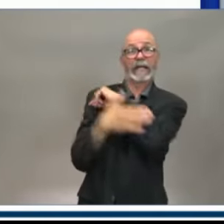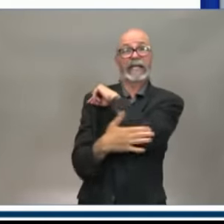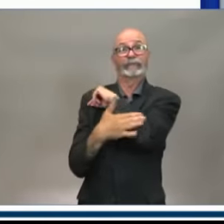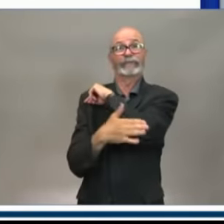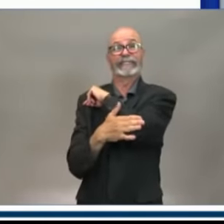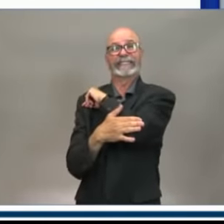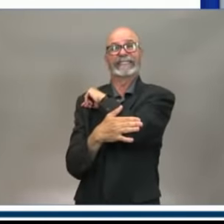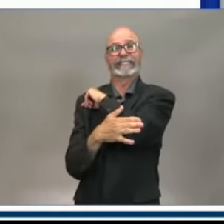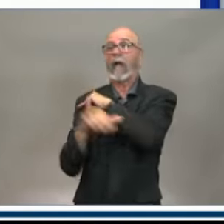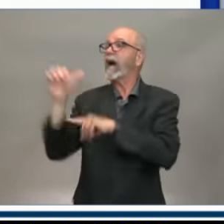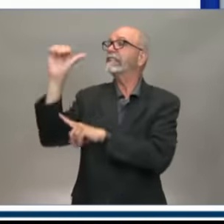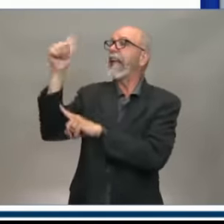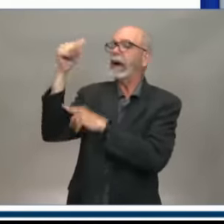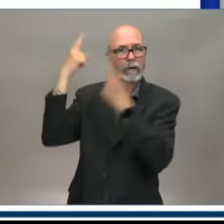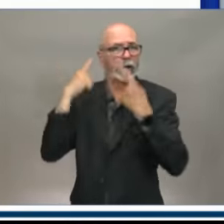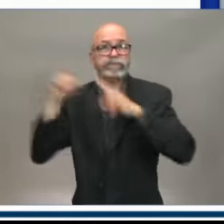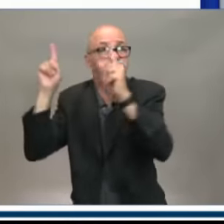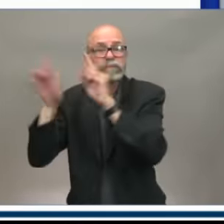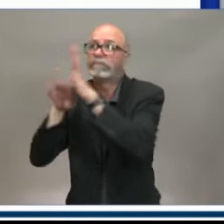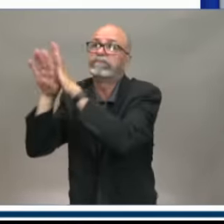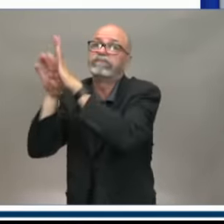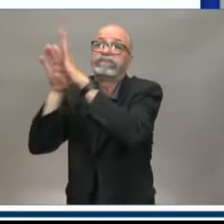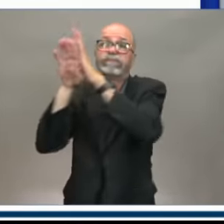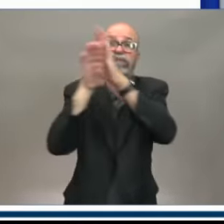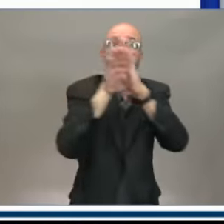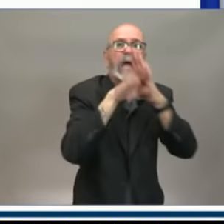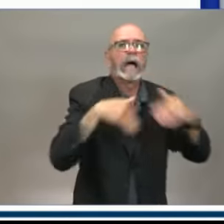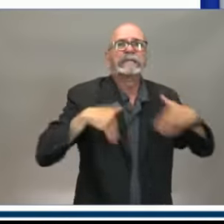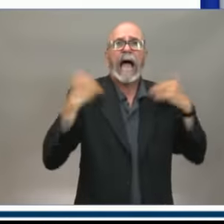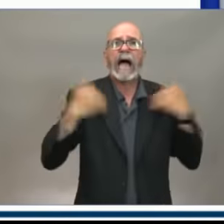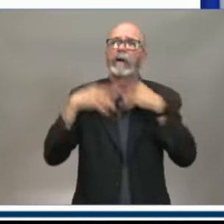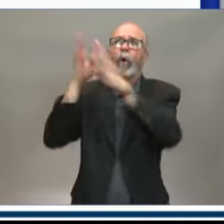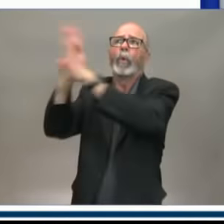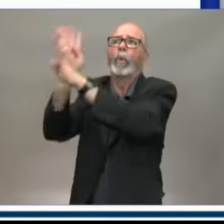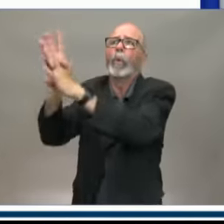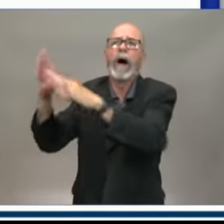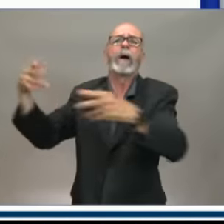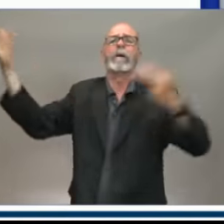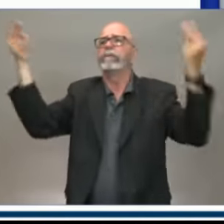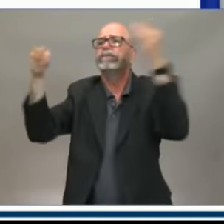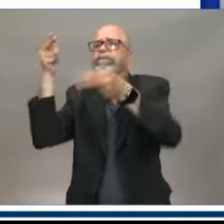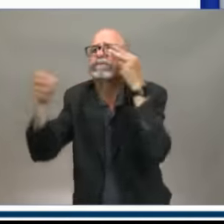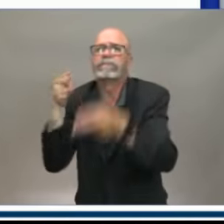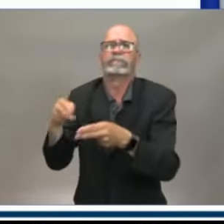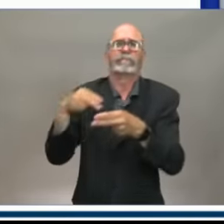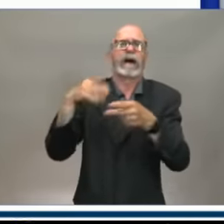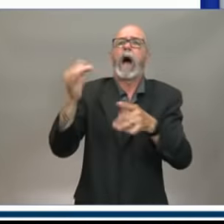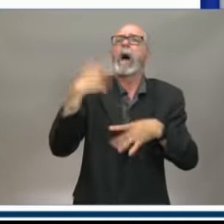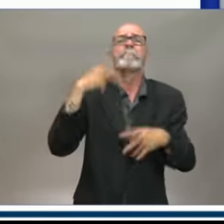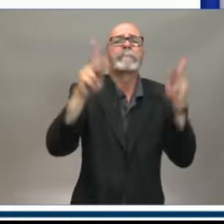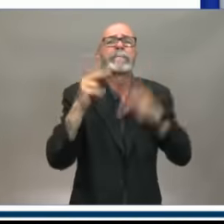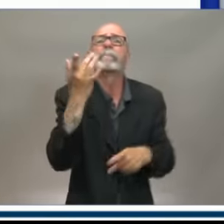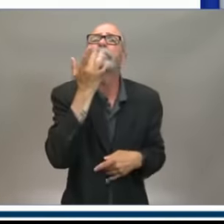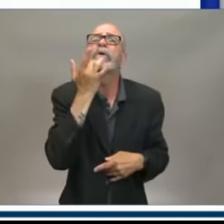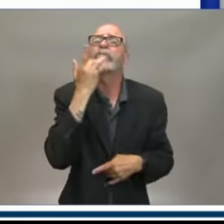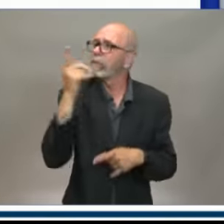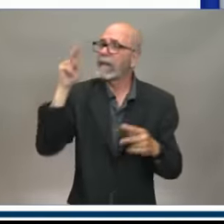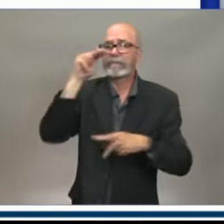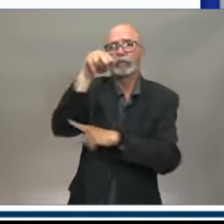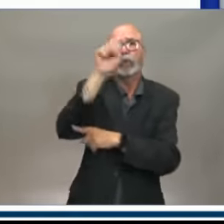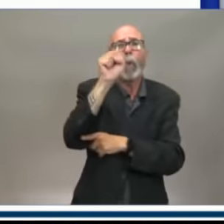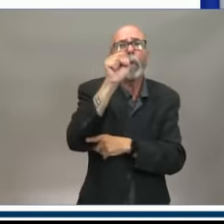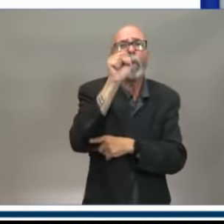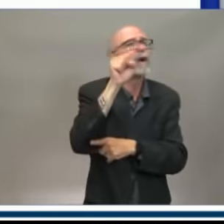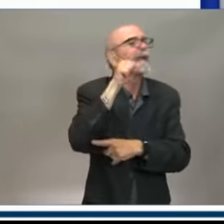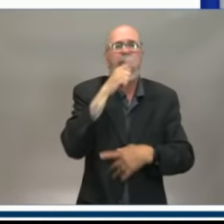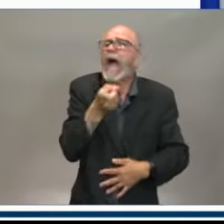choosing to live and work and play in this province. More of the global community is choosing to come and live in Nova Scotia. Not all in Halifax. Some are.